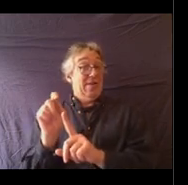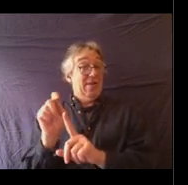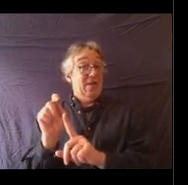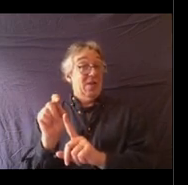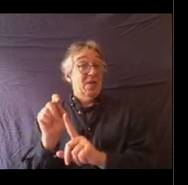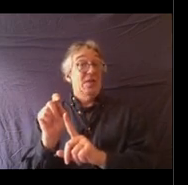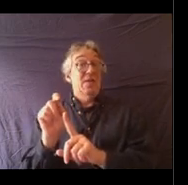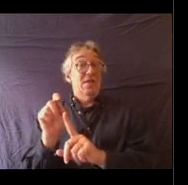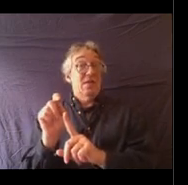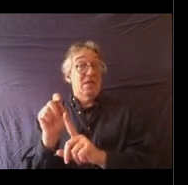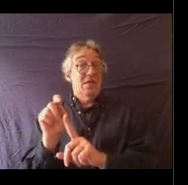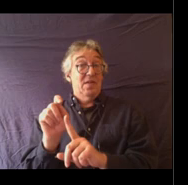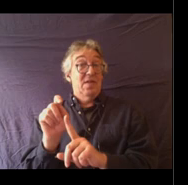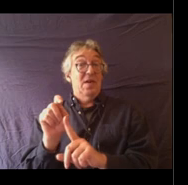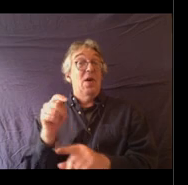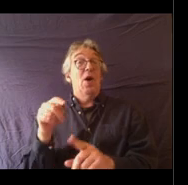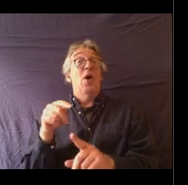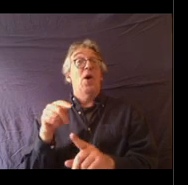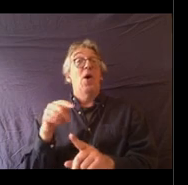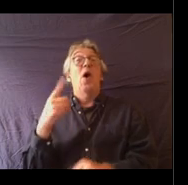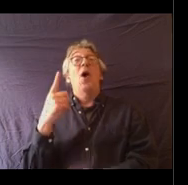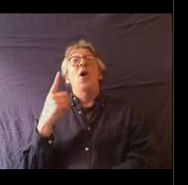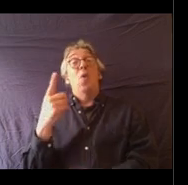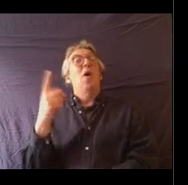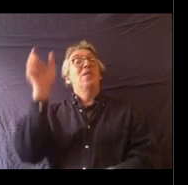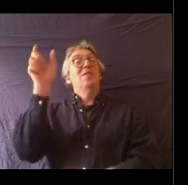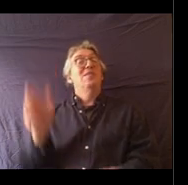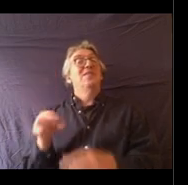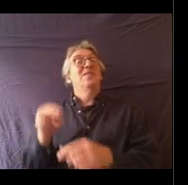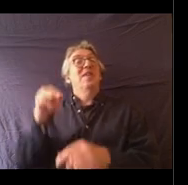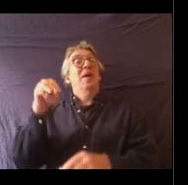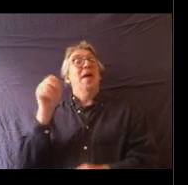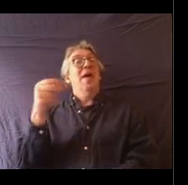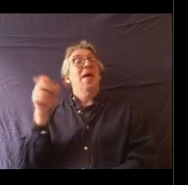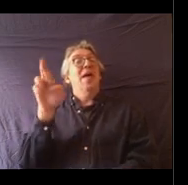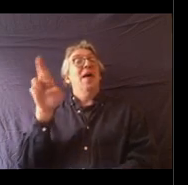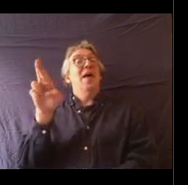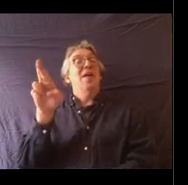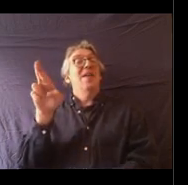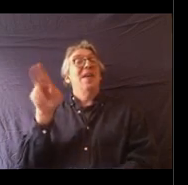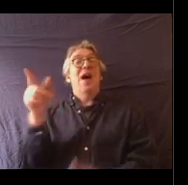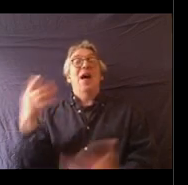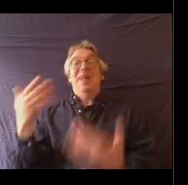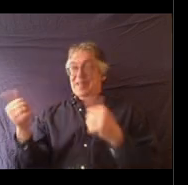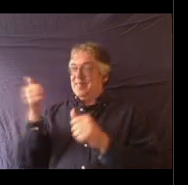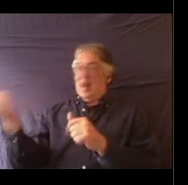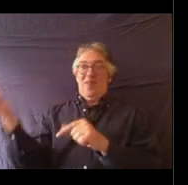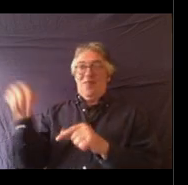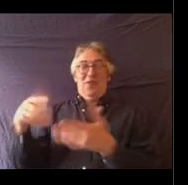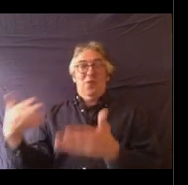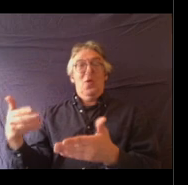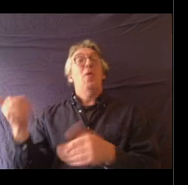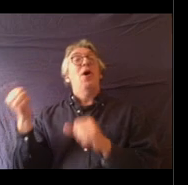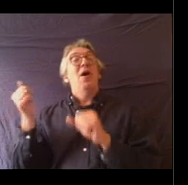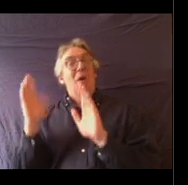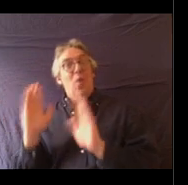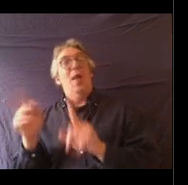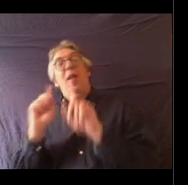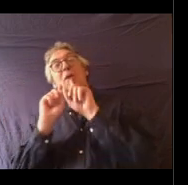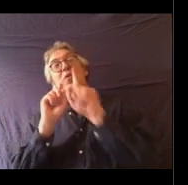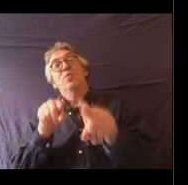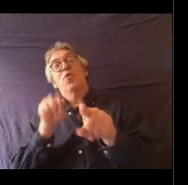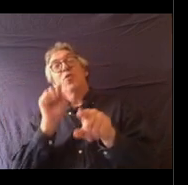our colleague Meher, who unfortunately cannot be here today, but he's with us in spirit. Exactly. And he will also reply to your questions in case you want to